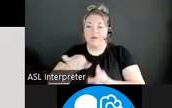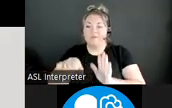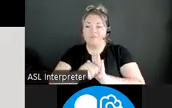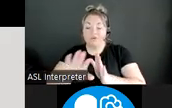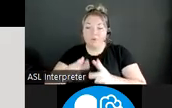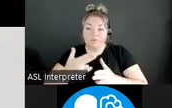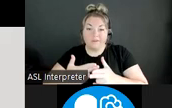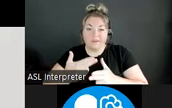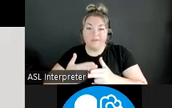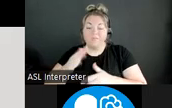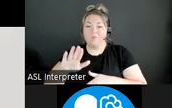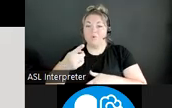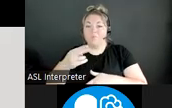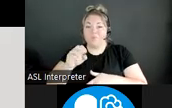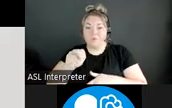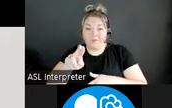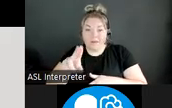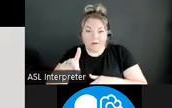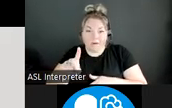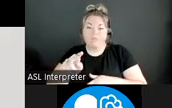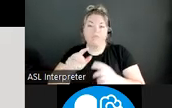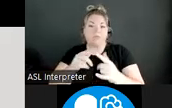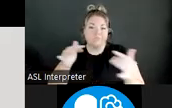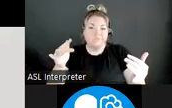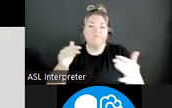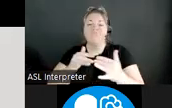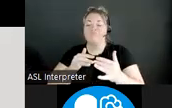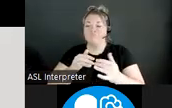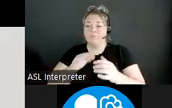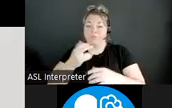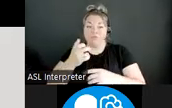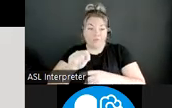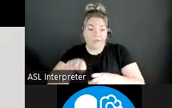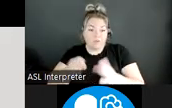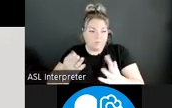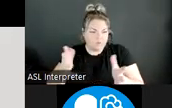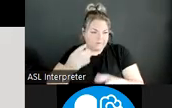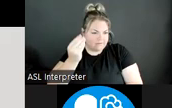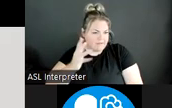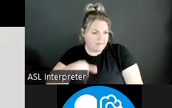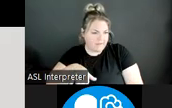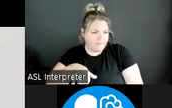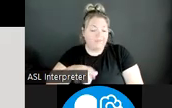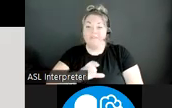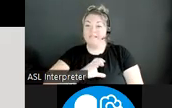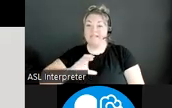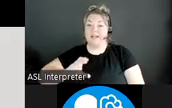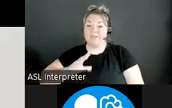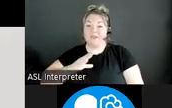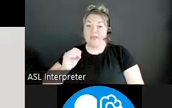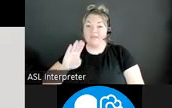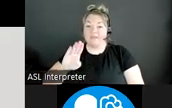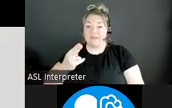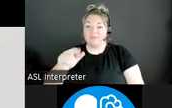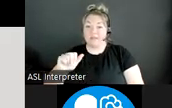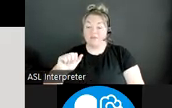share, etc. Chat features open, I already said that. The council and the BHA